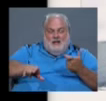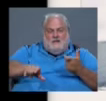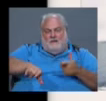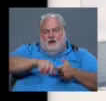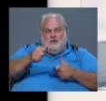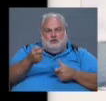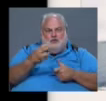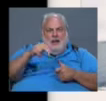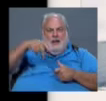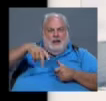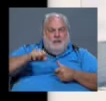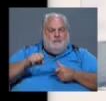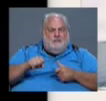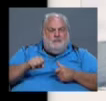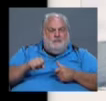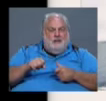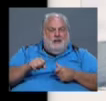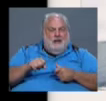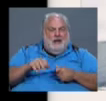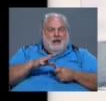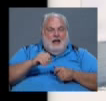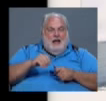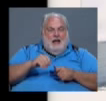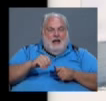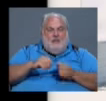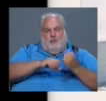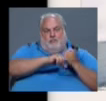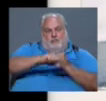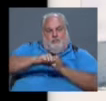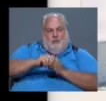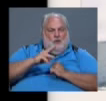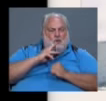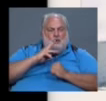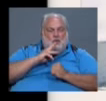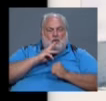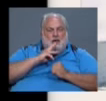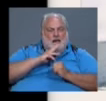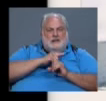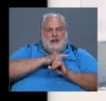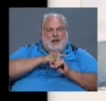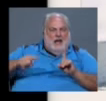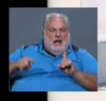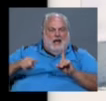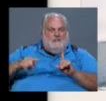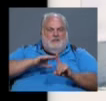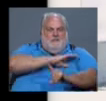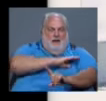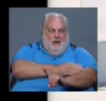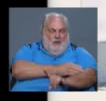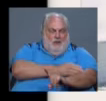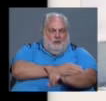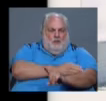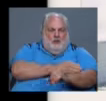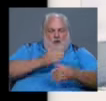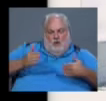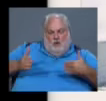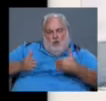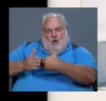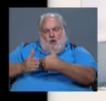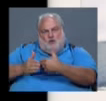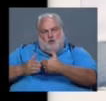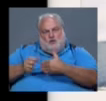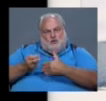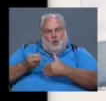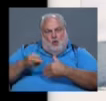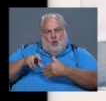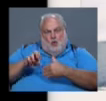We have a draft that's about half as much as the rest of the ships in the Navy. So we'll be able to go in closer to shore. We'll be able to access ports that the Navy has not been